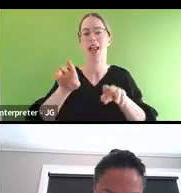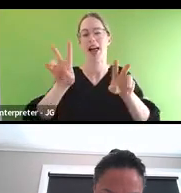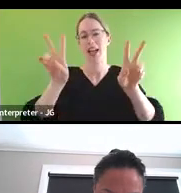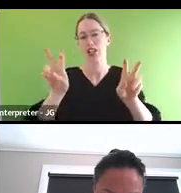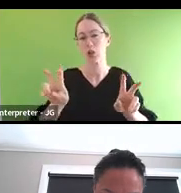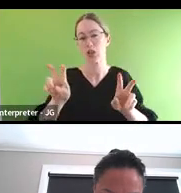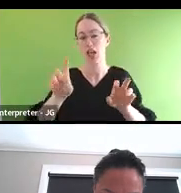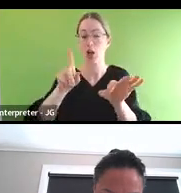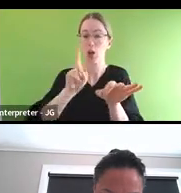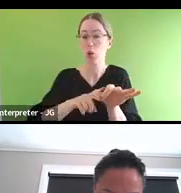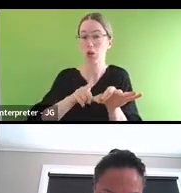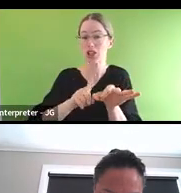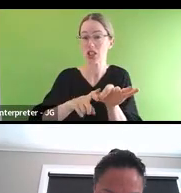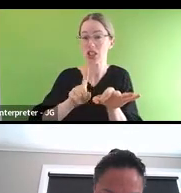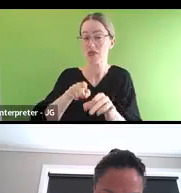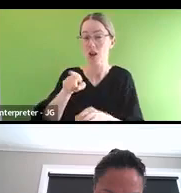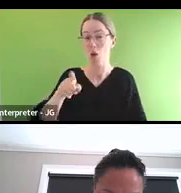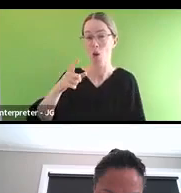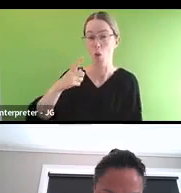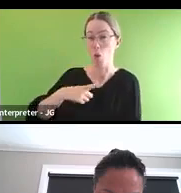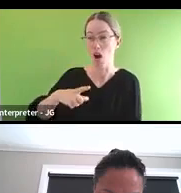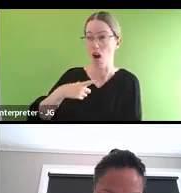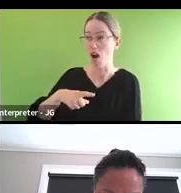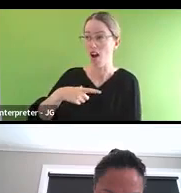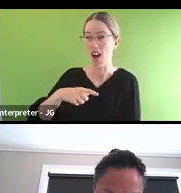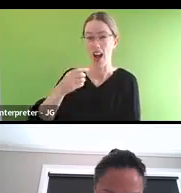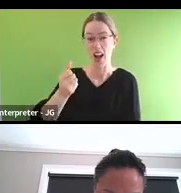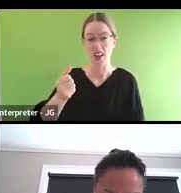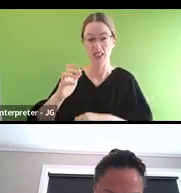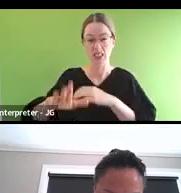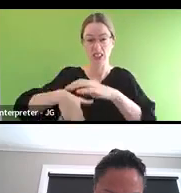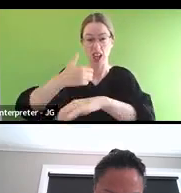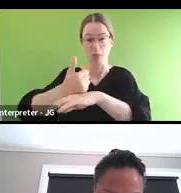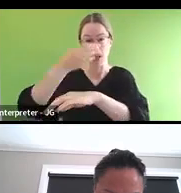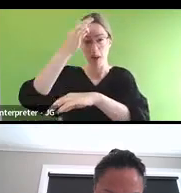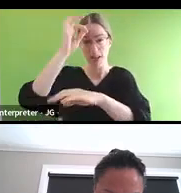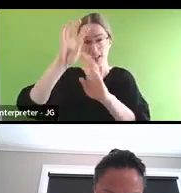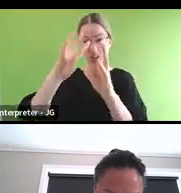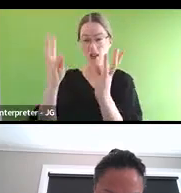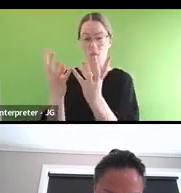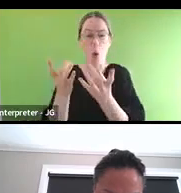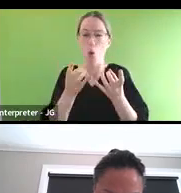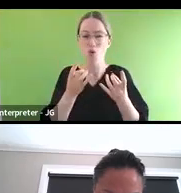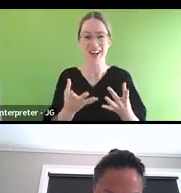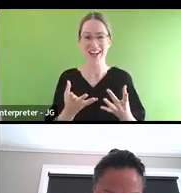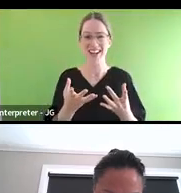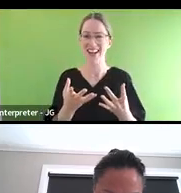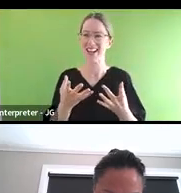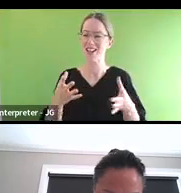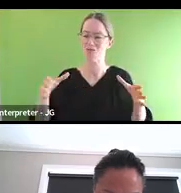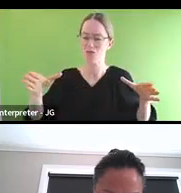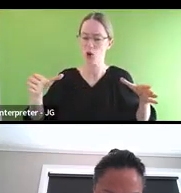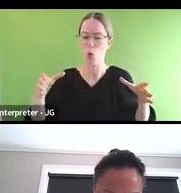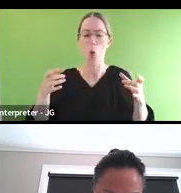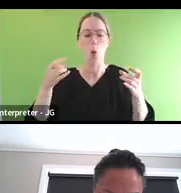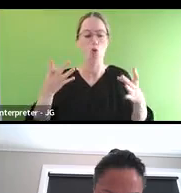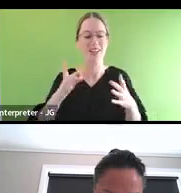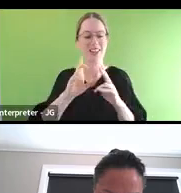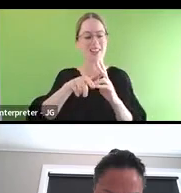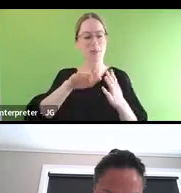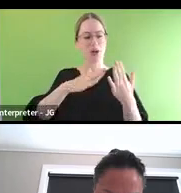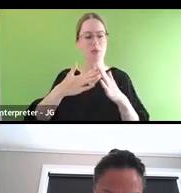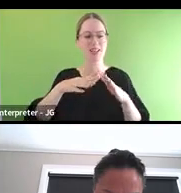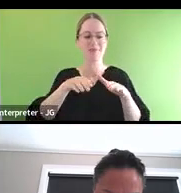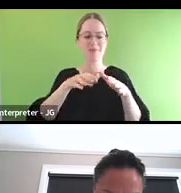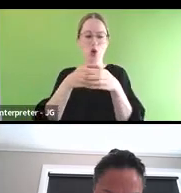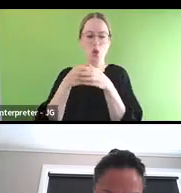our question is, why are we having a committee when we are already speaking with a united voice? We're already saying the